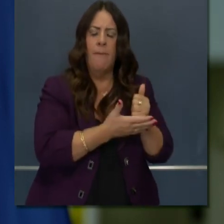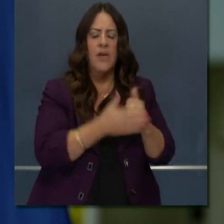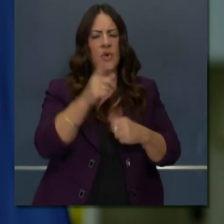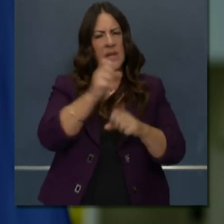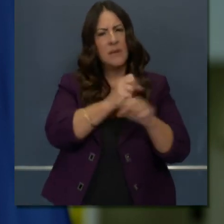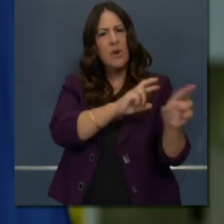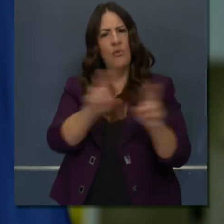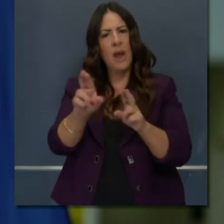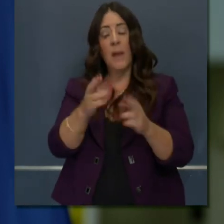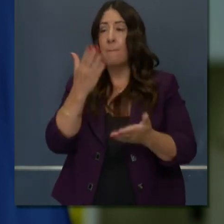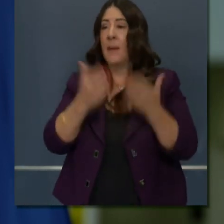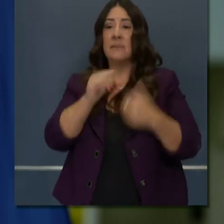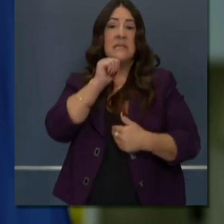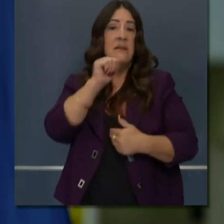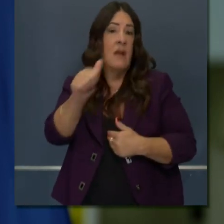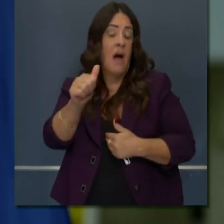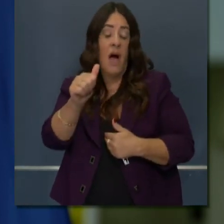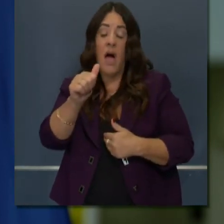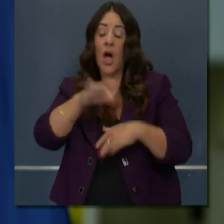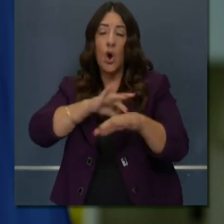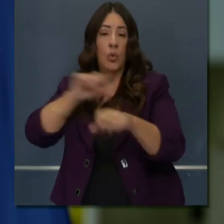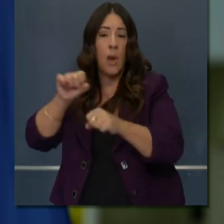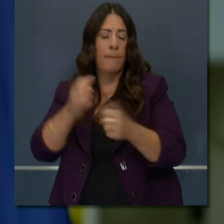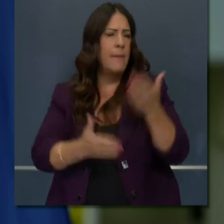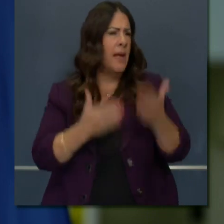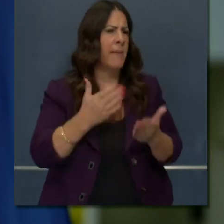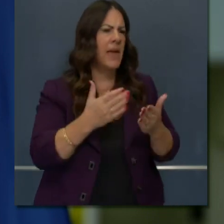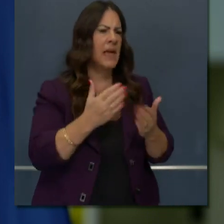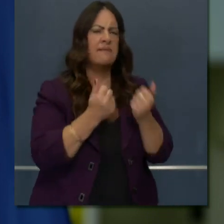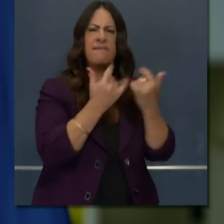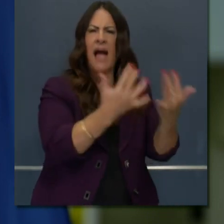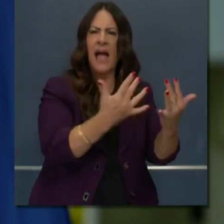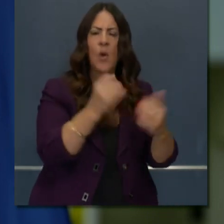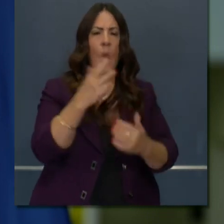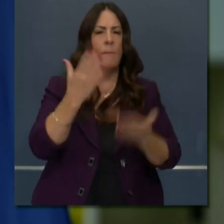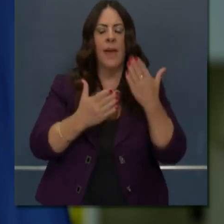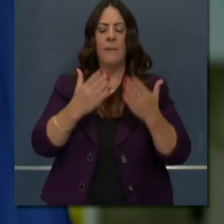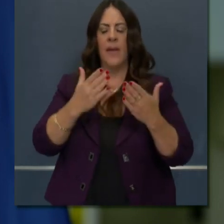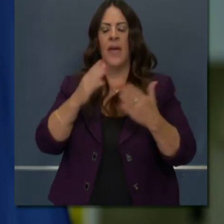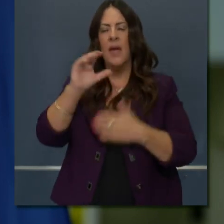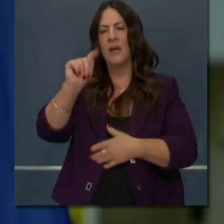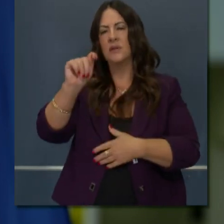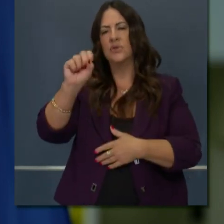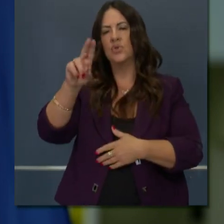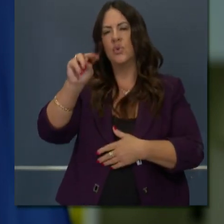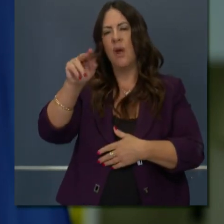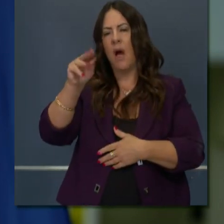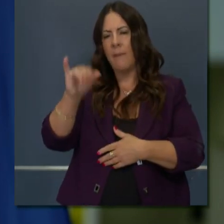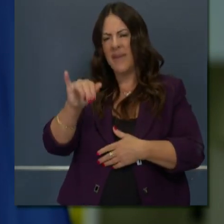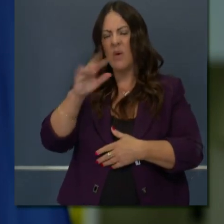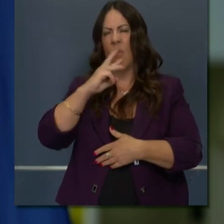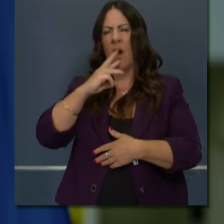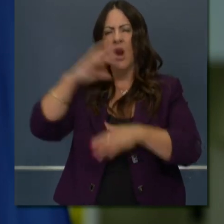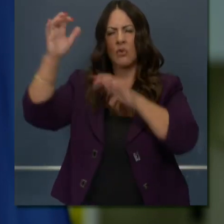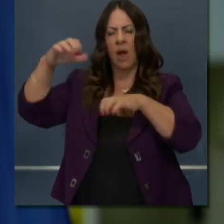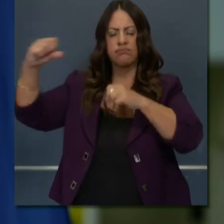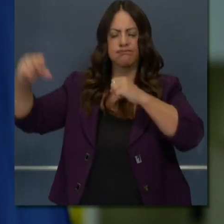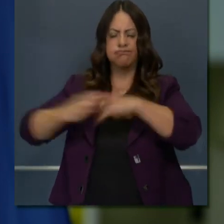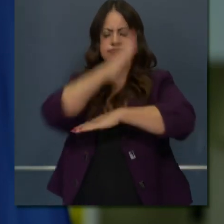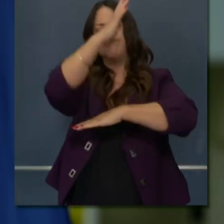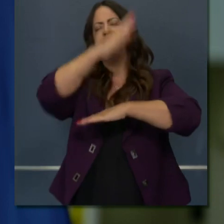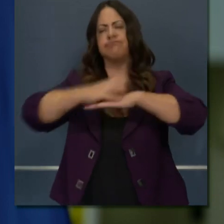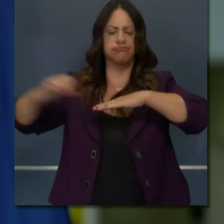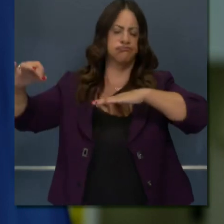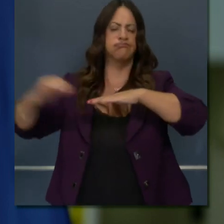might not be an earthquake. It might be a wildfire. It might be a landslide. It might be a tsunami. The great thing about living in California,